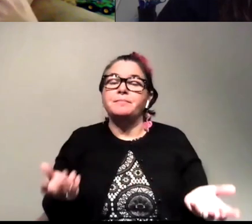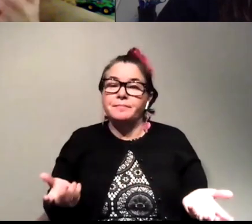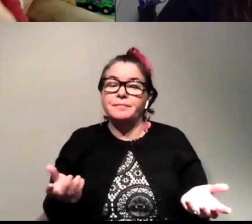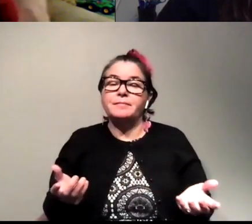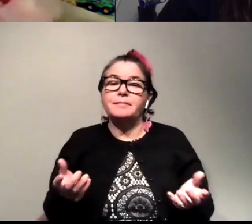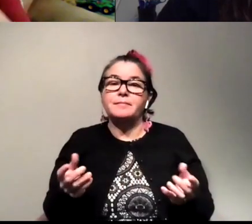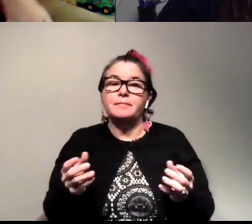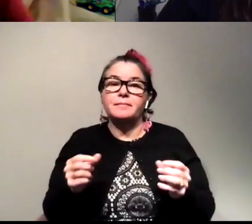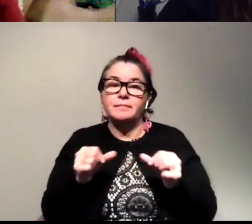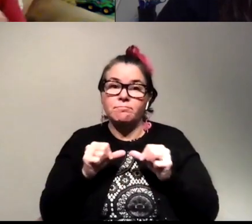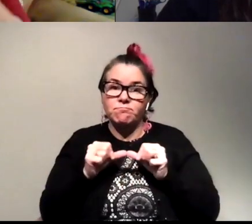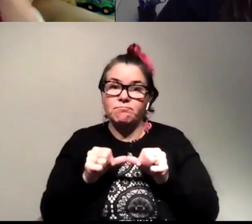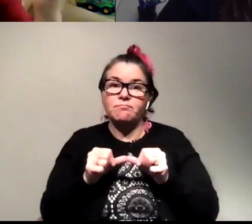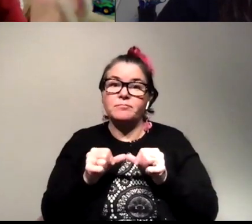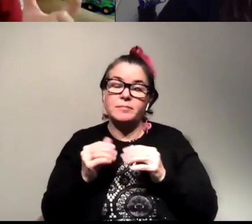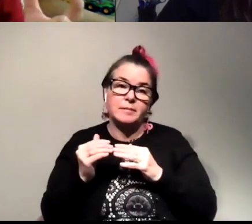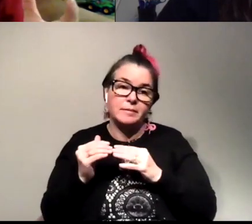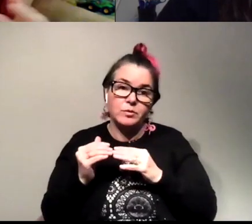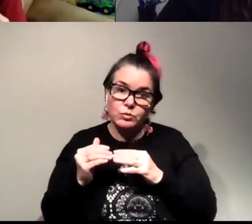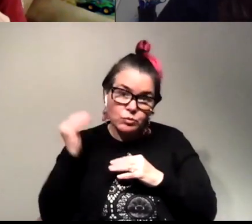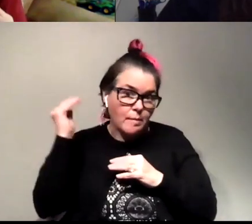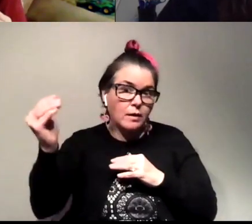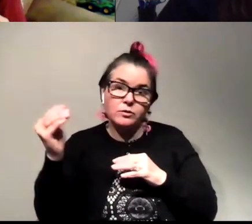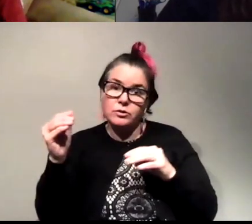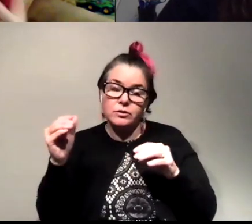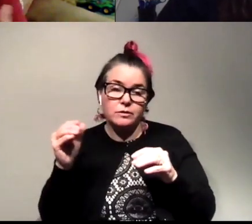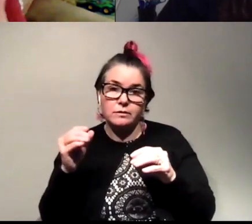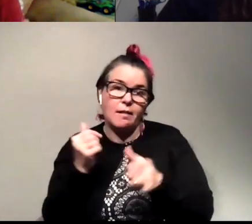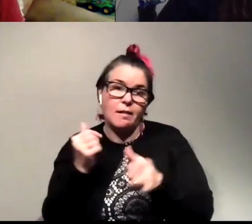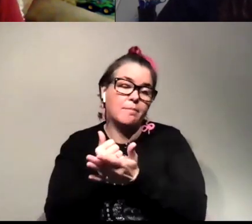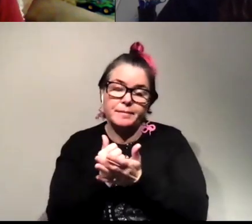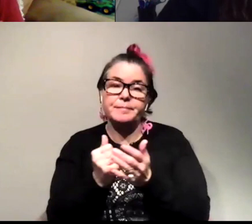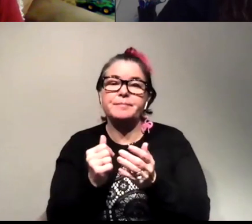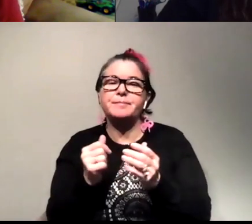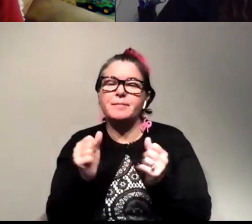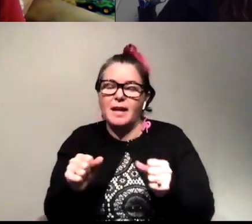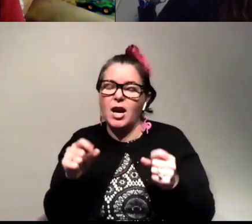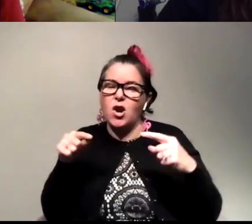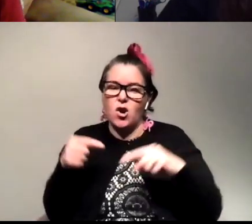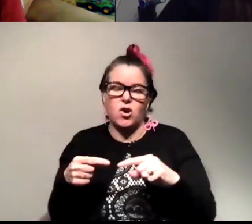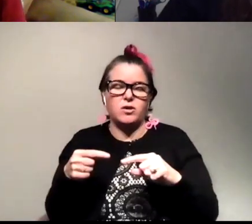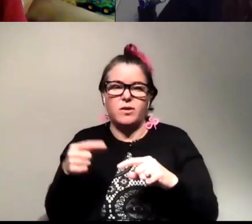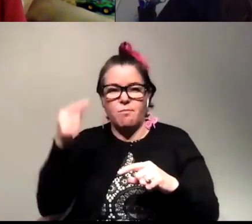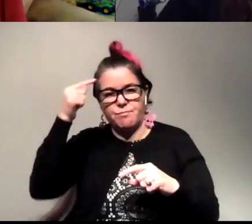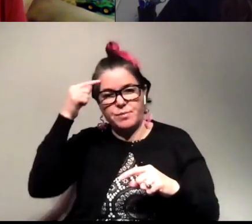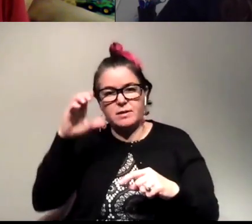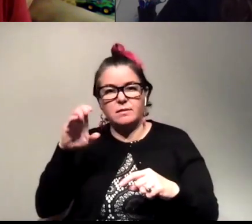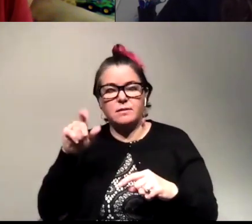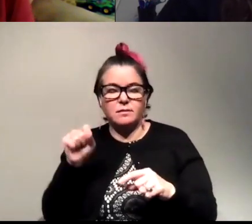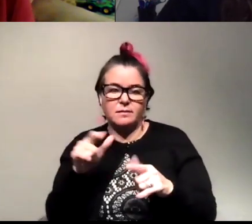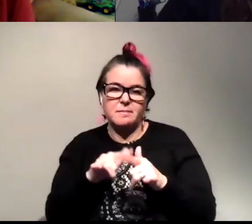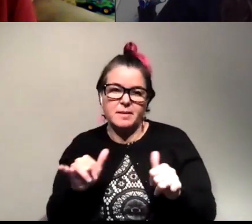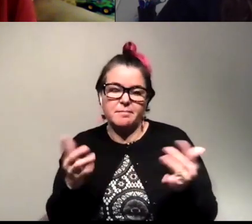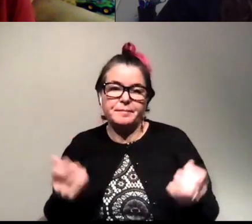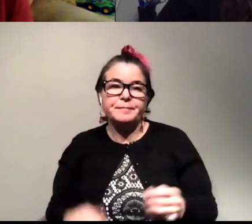it, too extra, that can start to hurt our brain cells too. And one thing